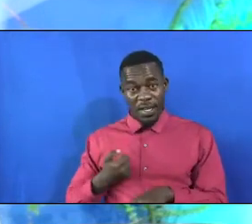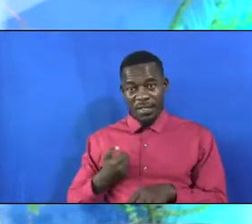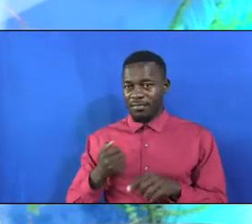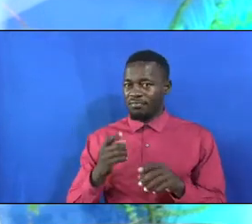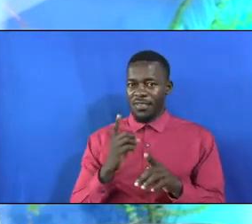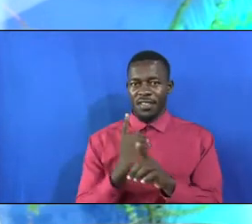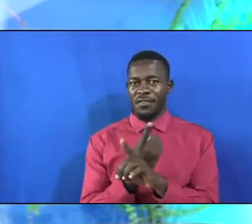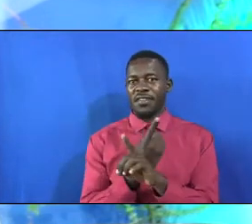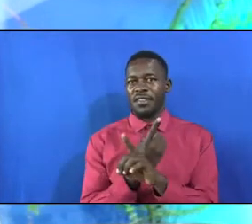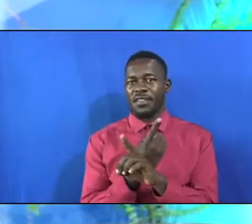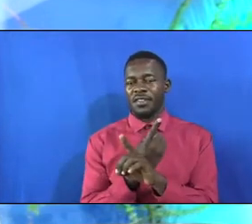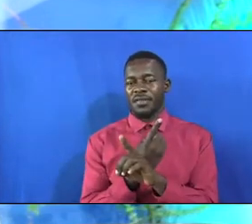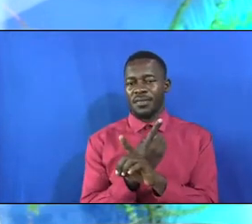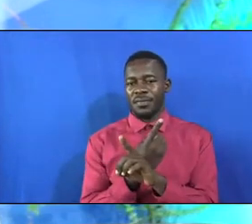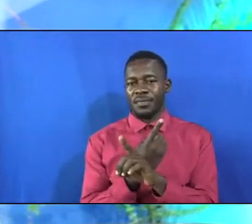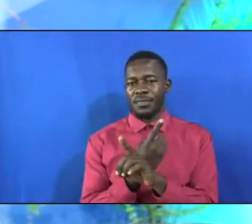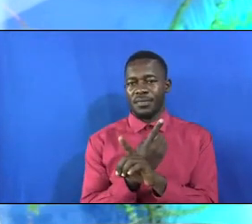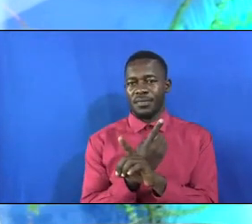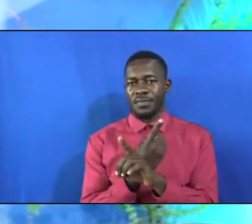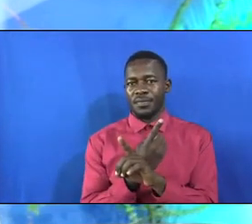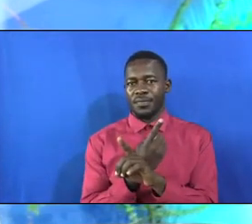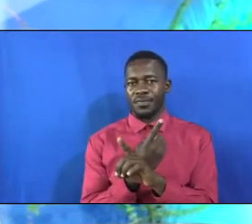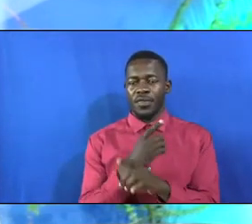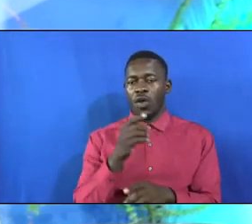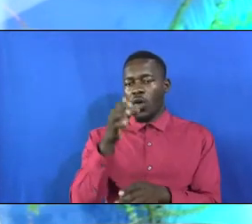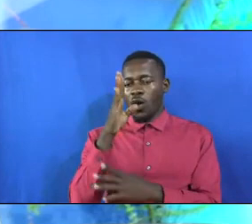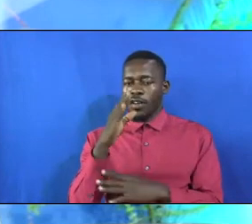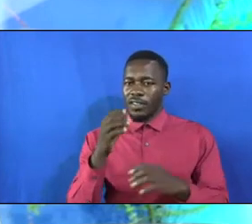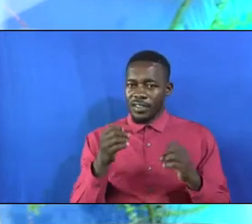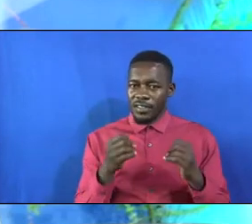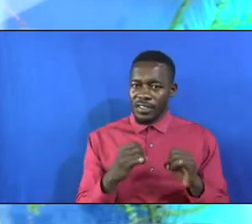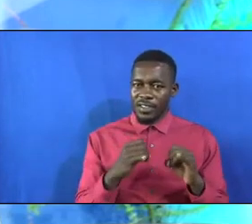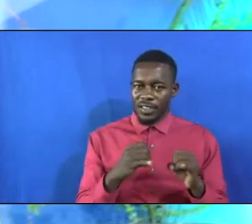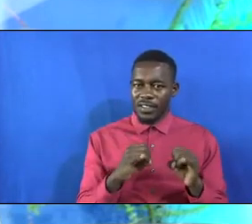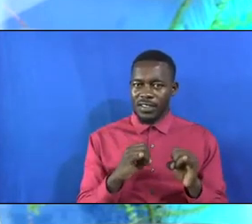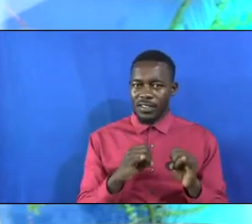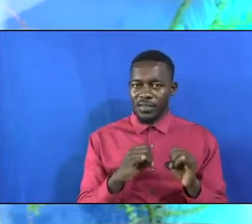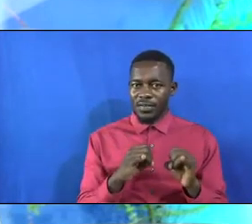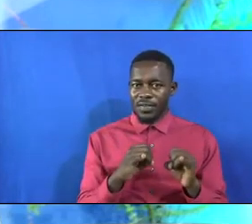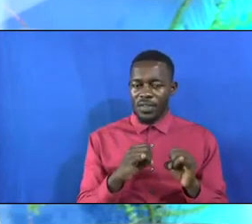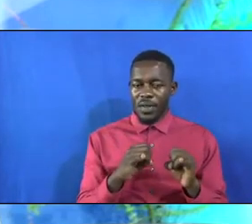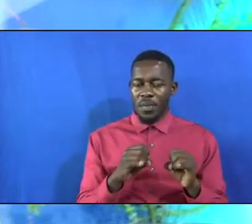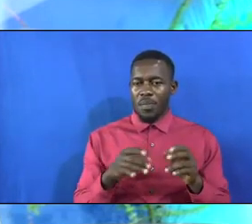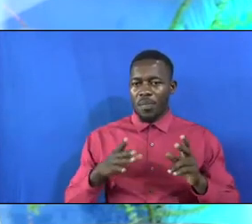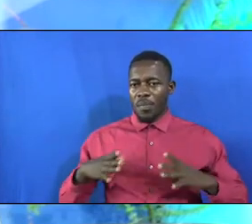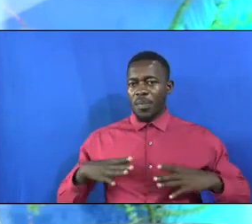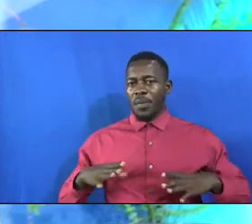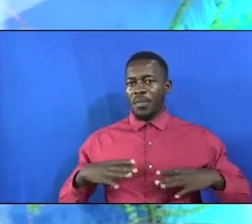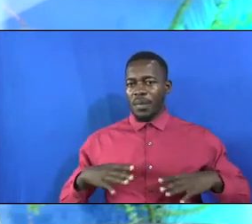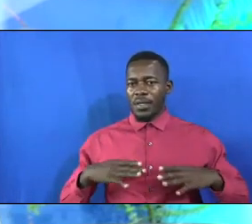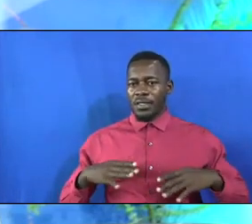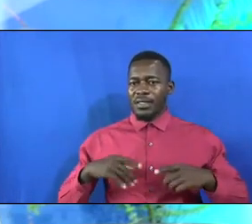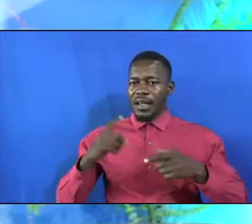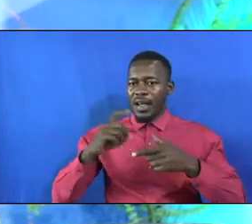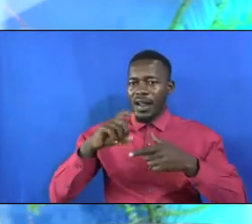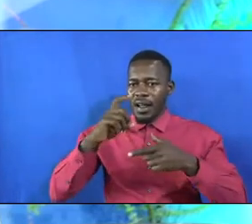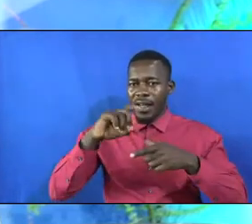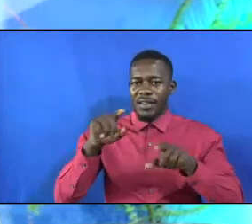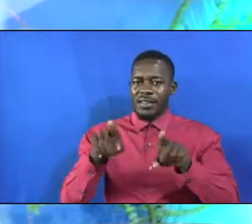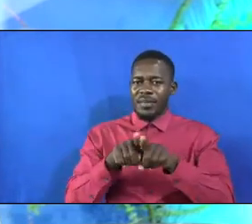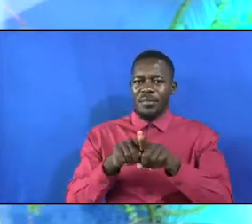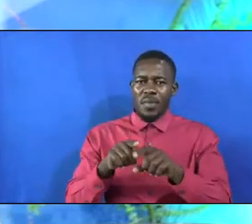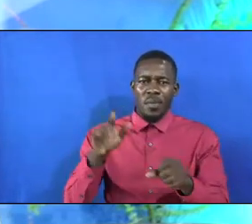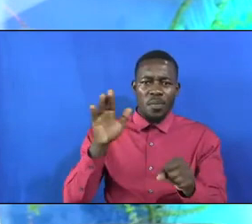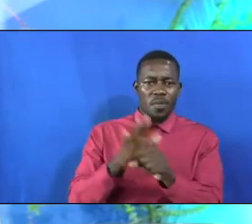before the midwives arrive. So God was kind to the midwives, and the people increased and became even more numerous.